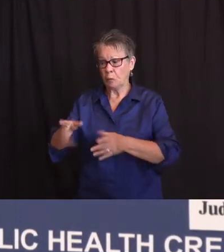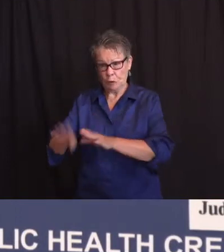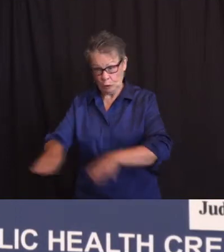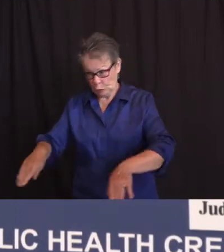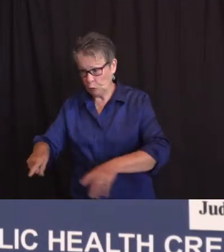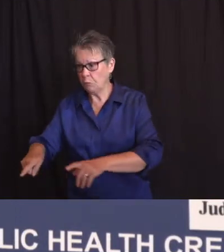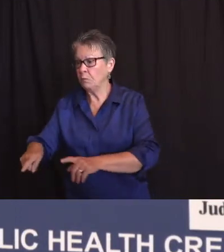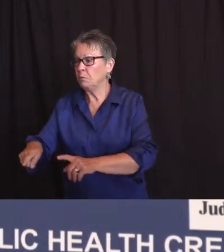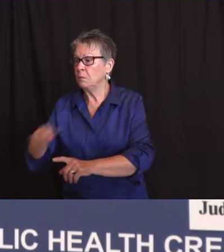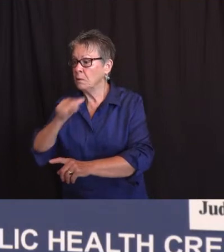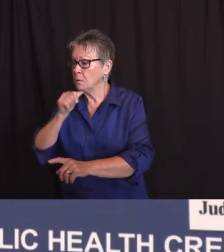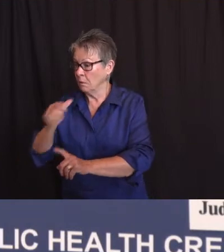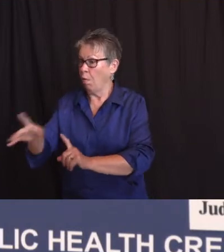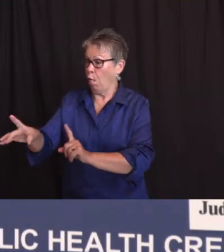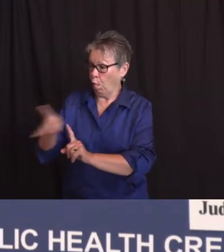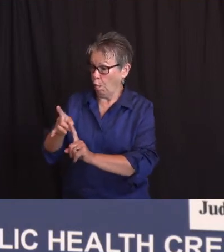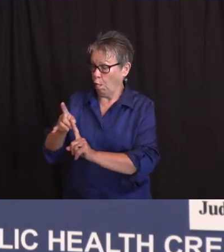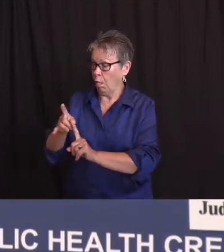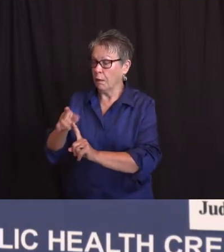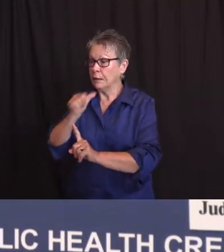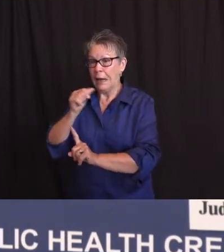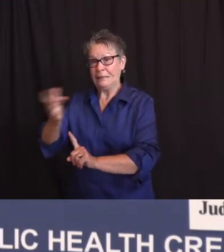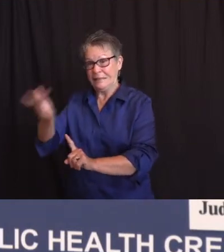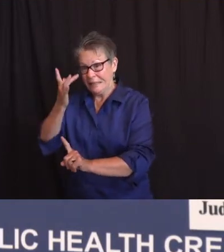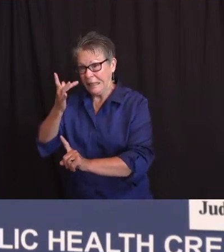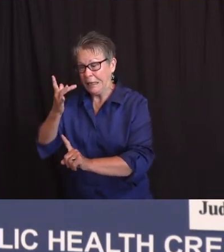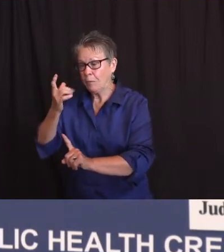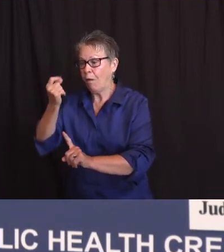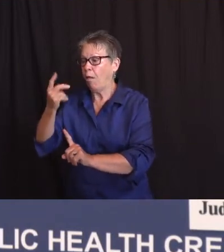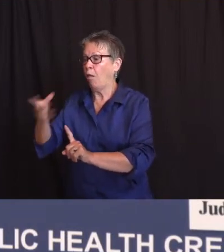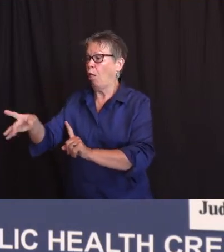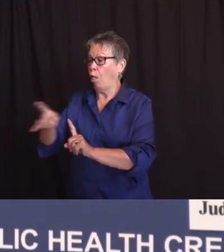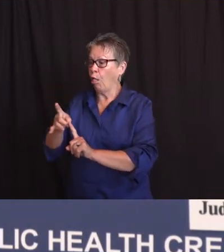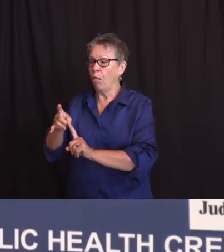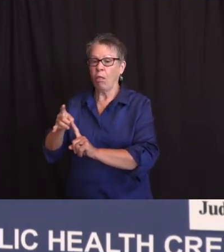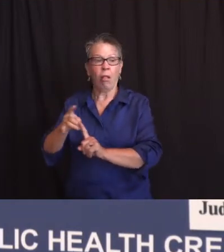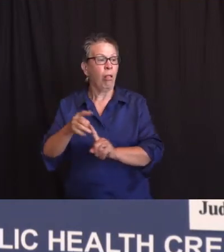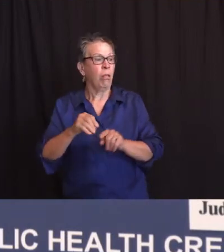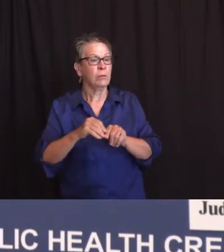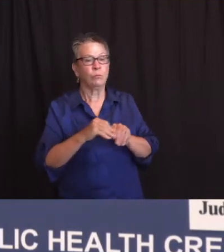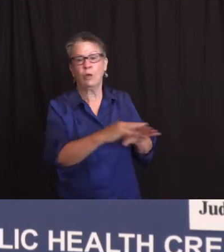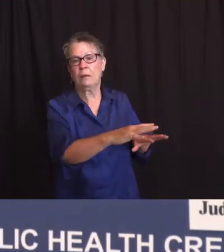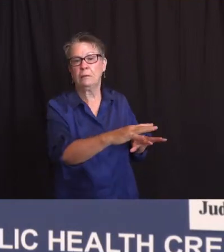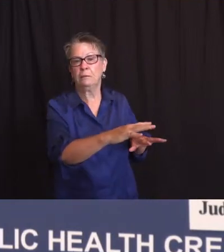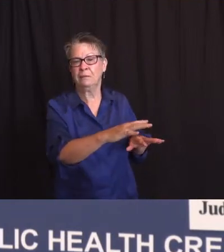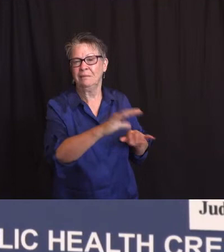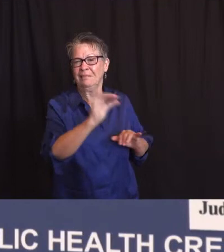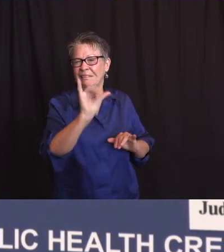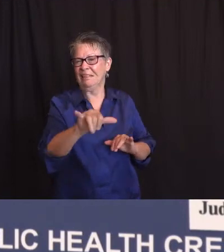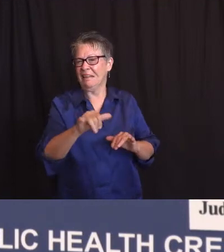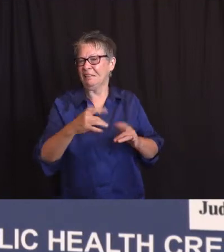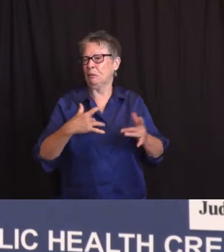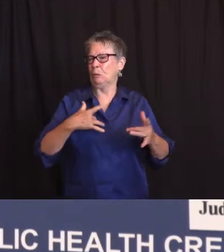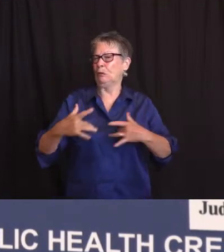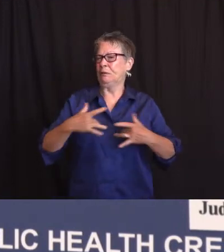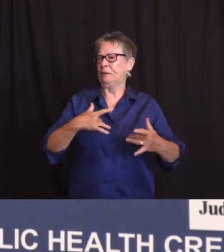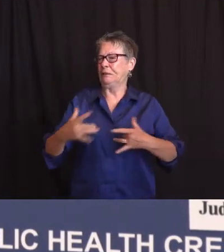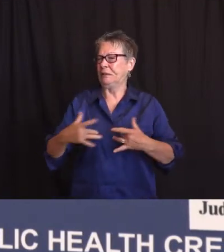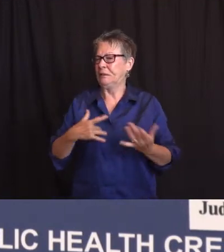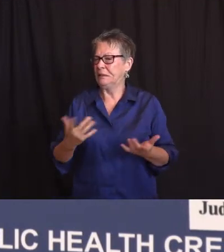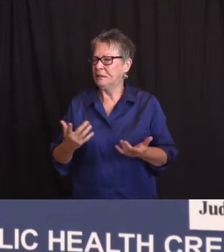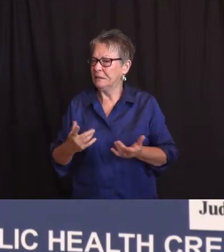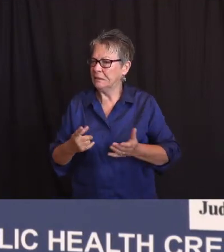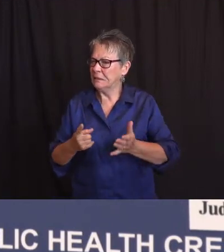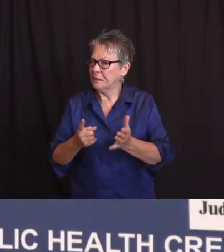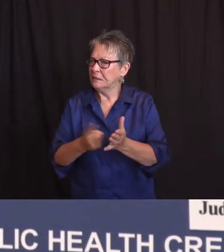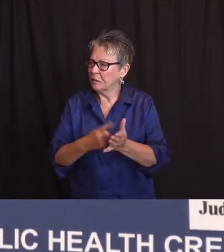it on as often as older people do, it is clear that they certainly do sometimes pass that along. So we do want to protect the children as